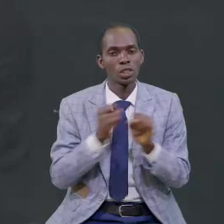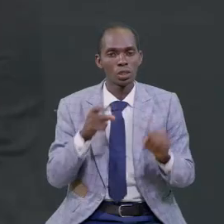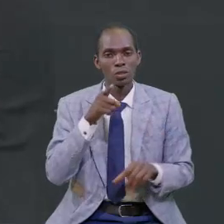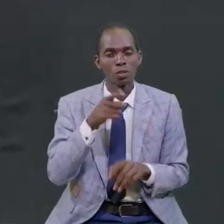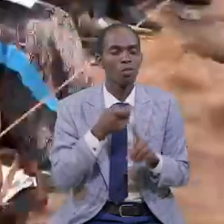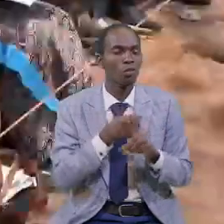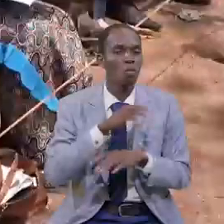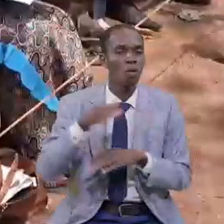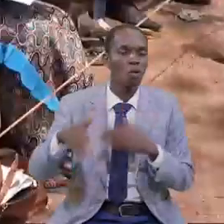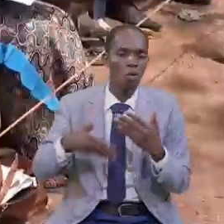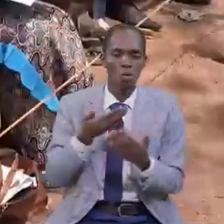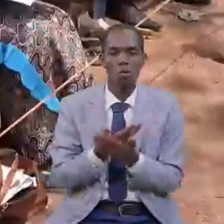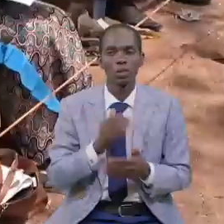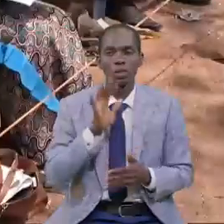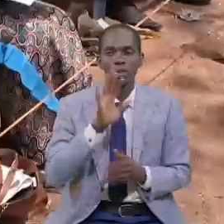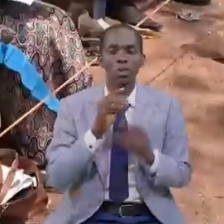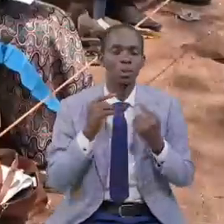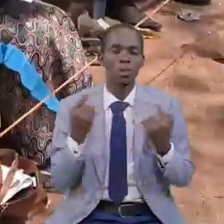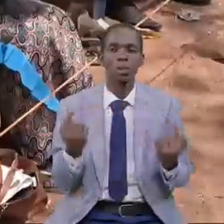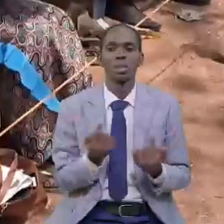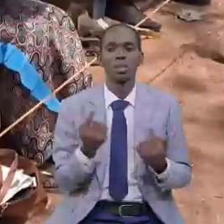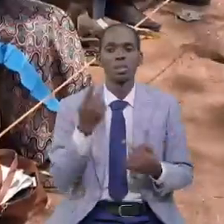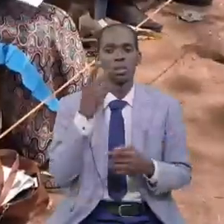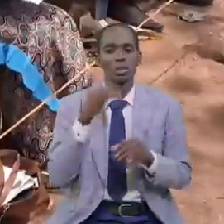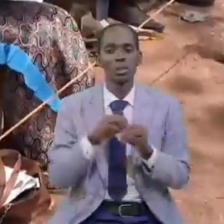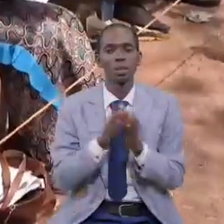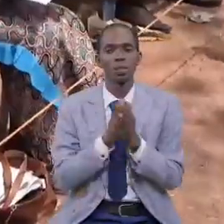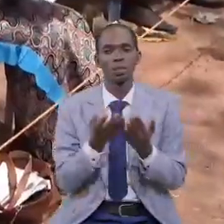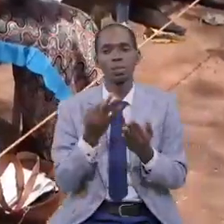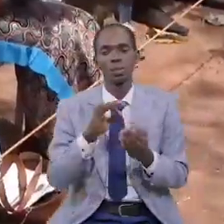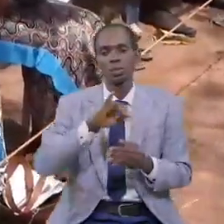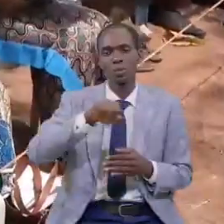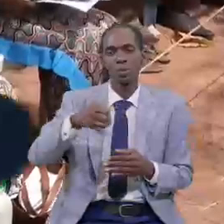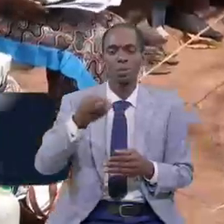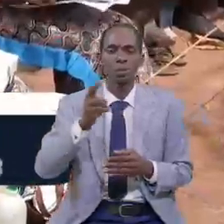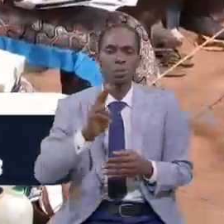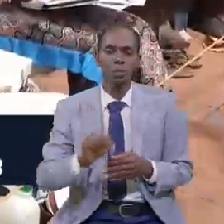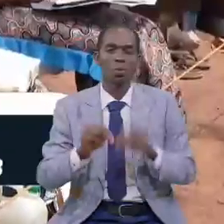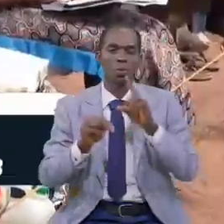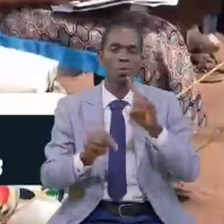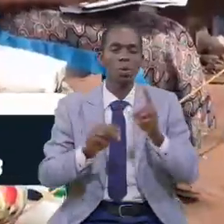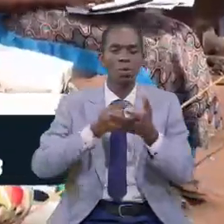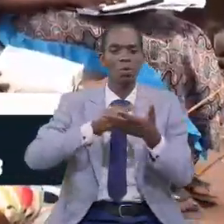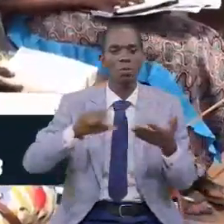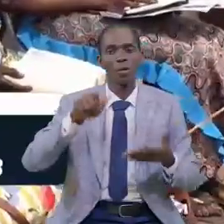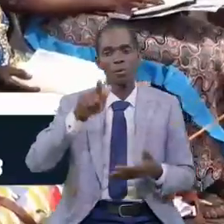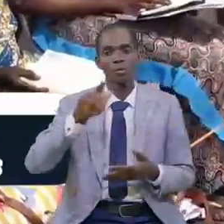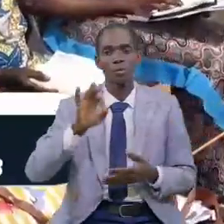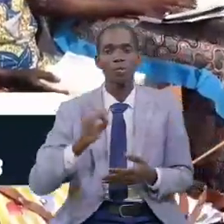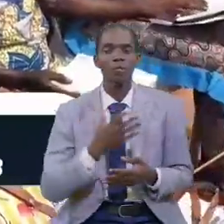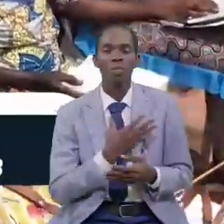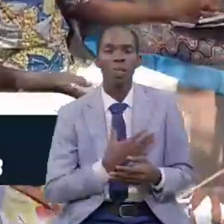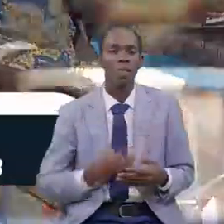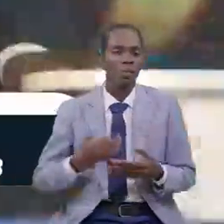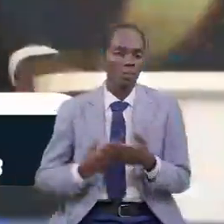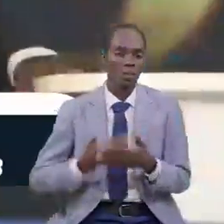We're told in John chapter 1, verse 29. And when at the next day John